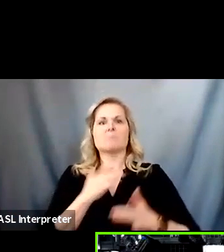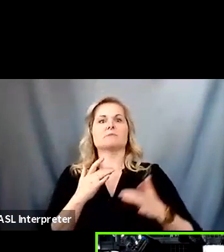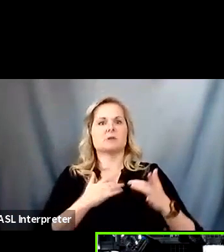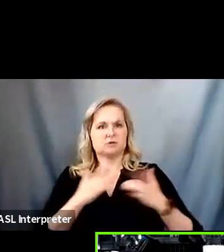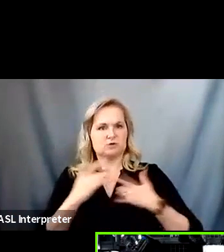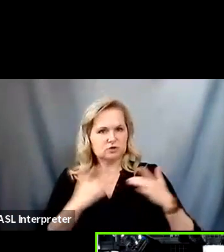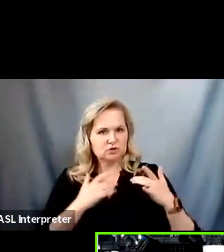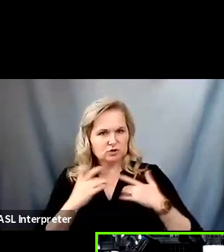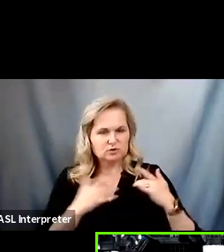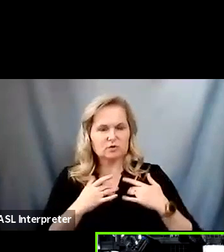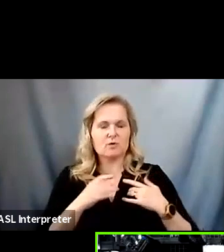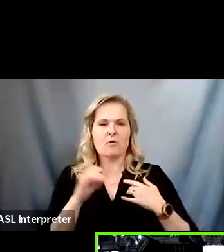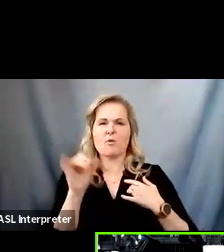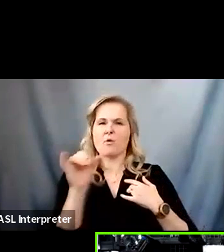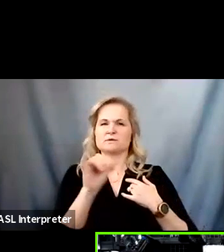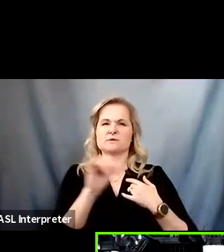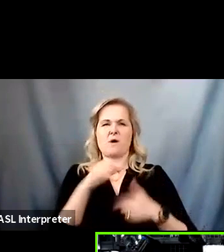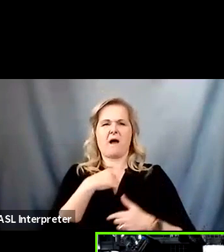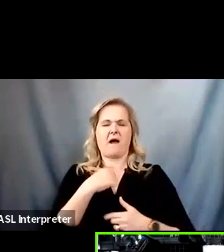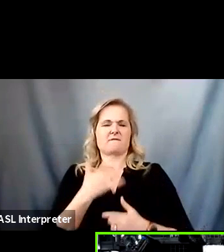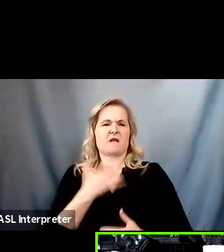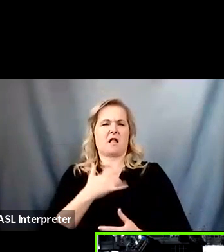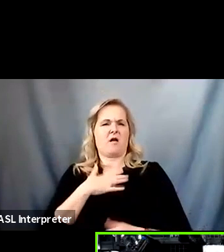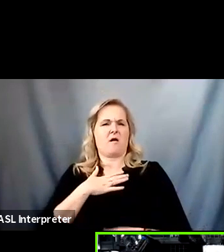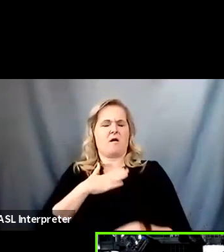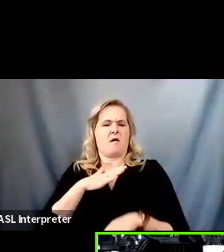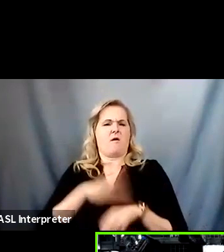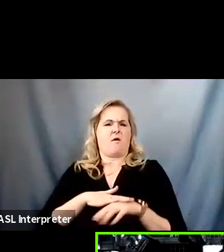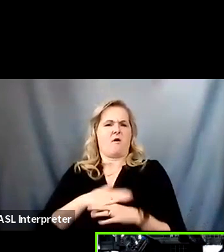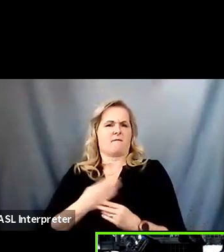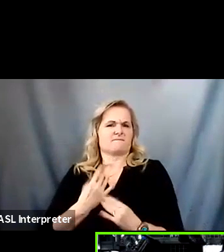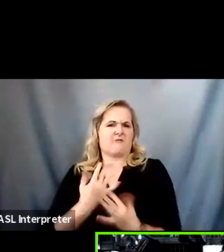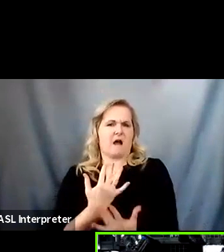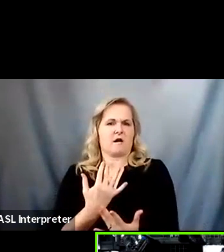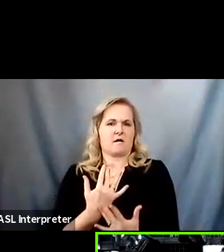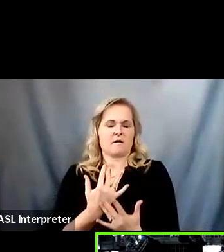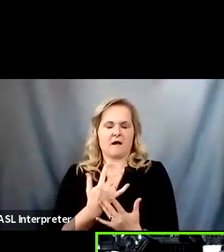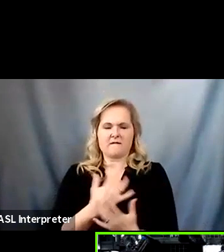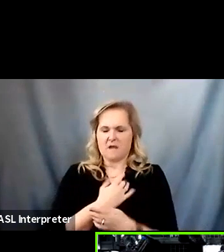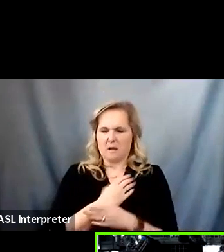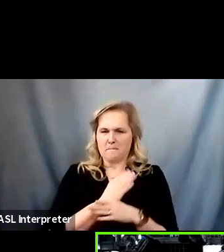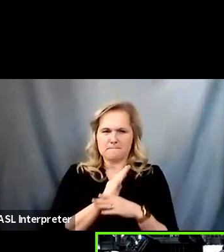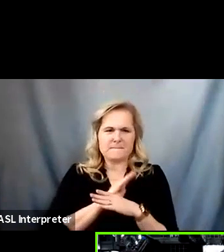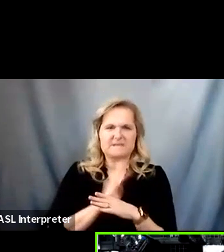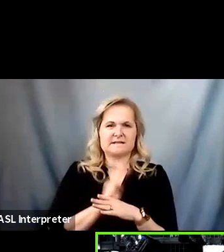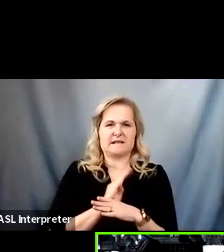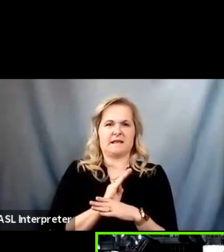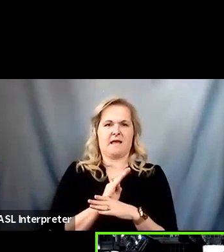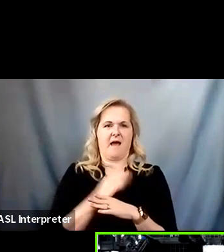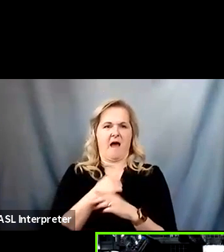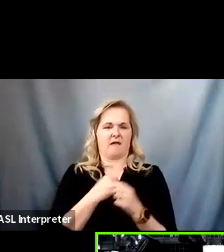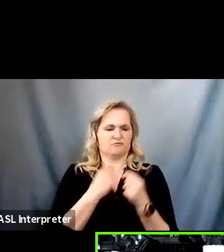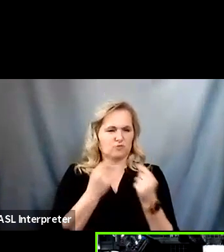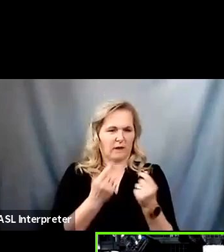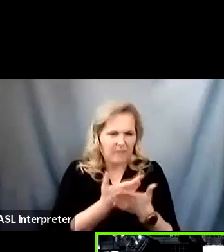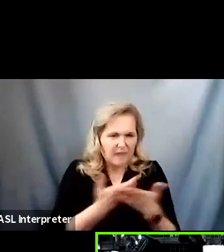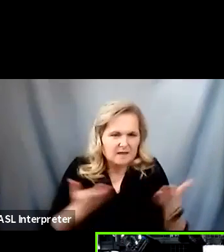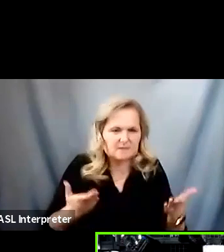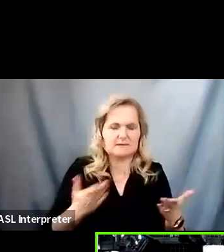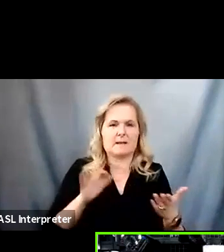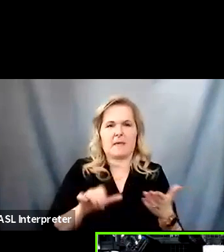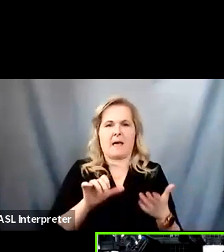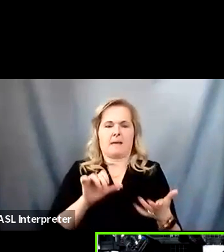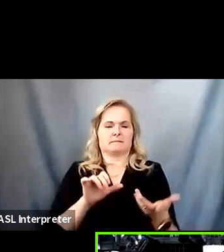And I'm just like kind of on fire because I feel very busy doing many things, where it's the practice of my